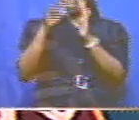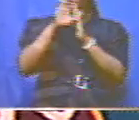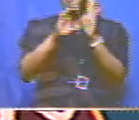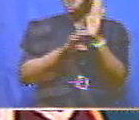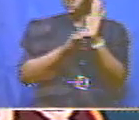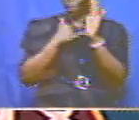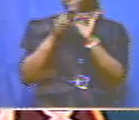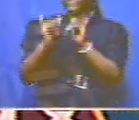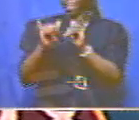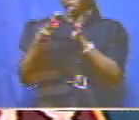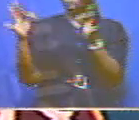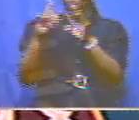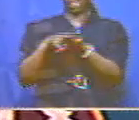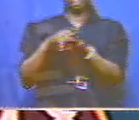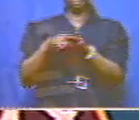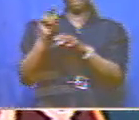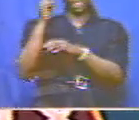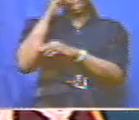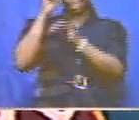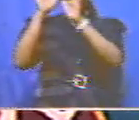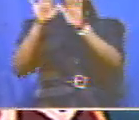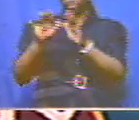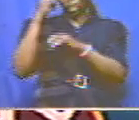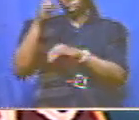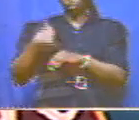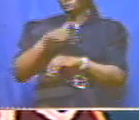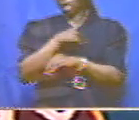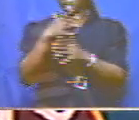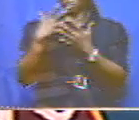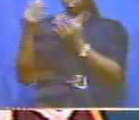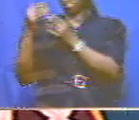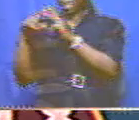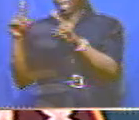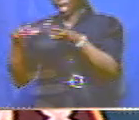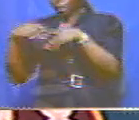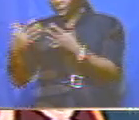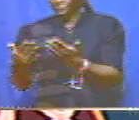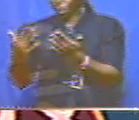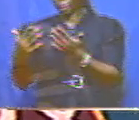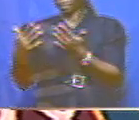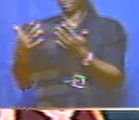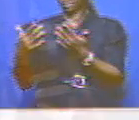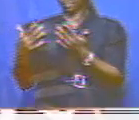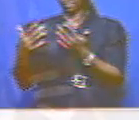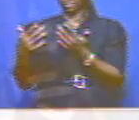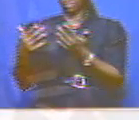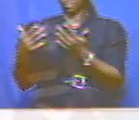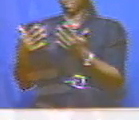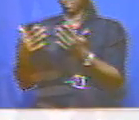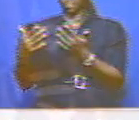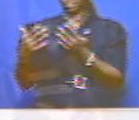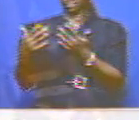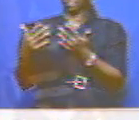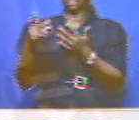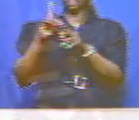taken quite a bit of time. But I think it's important for us to go at the beginning of how all this, when the Interim Management Committee was formed, it